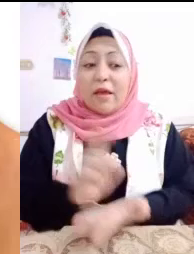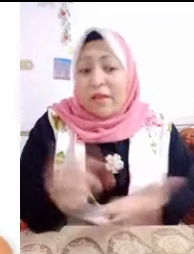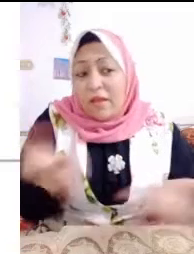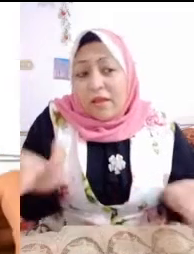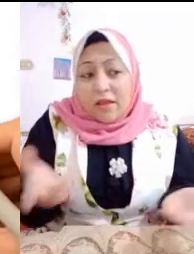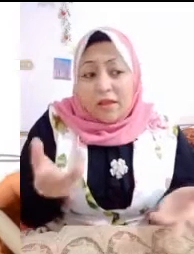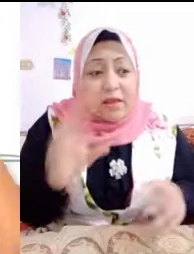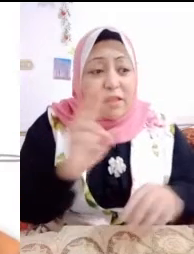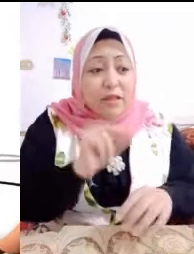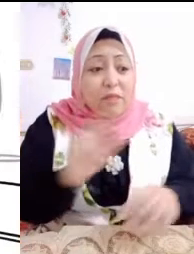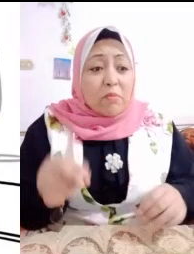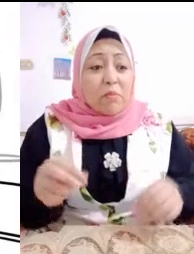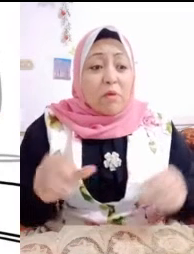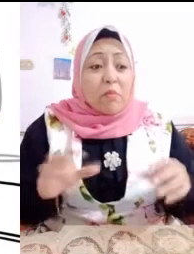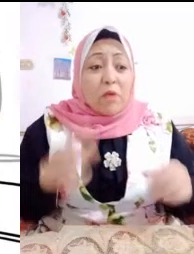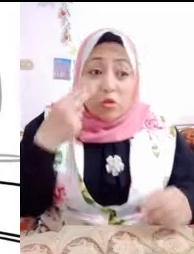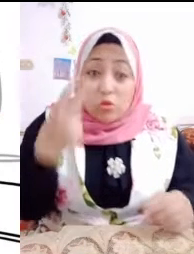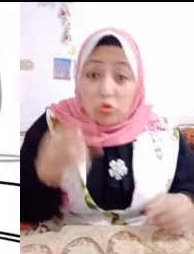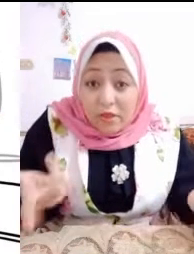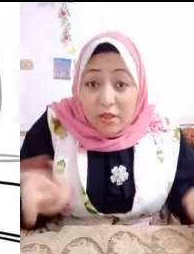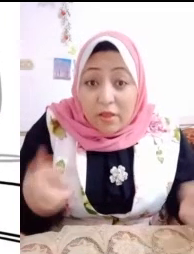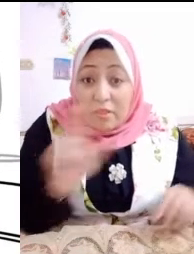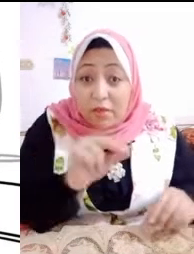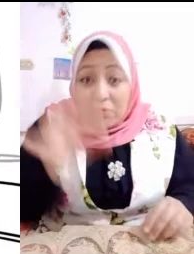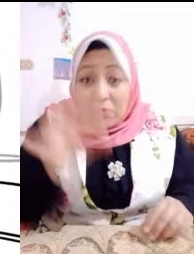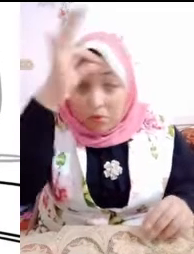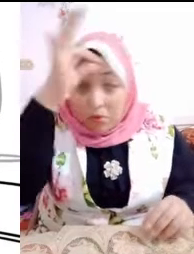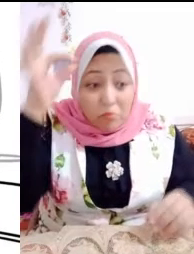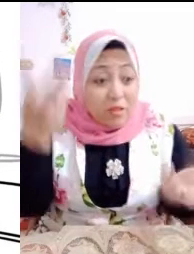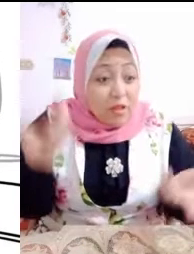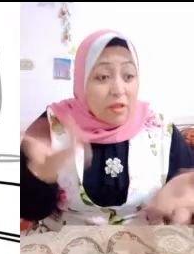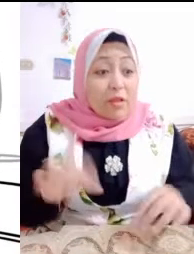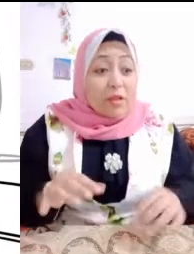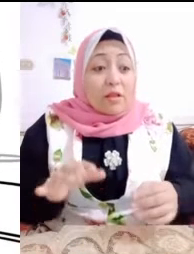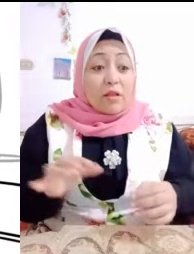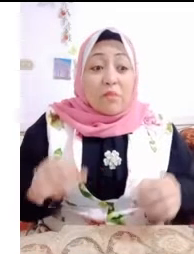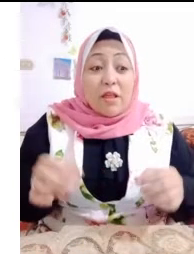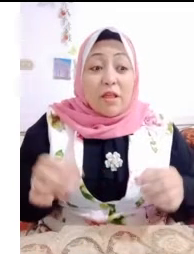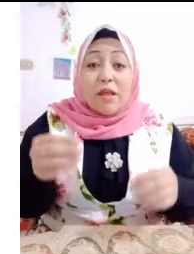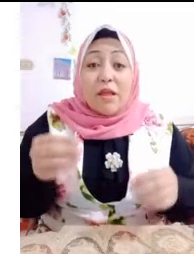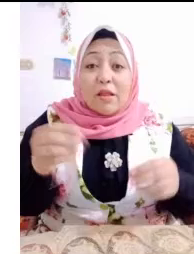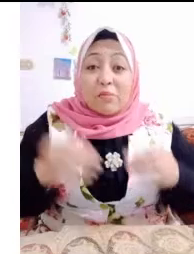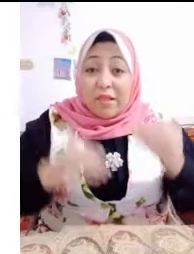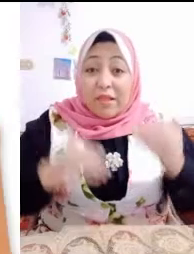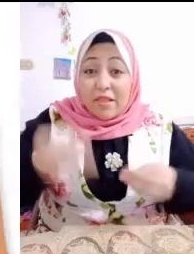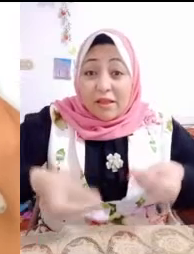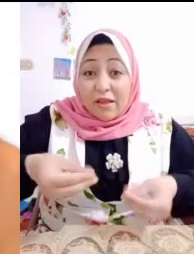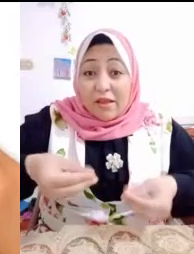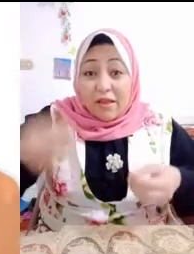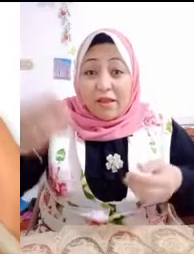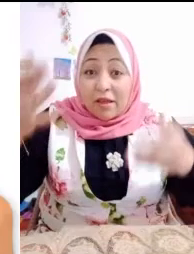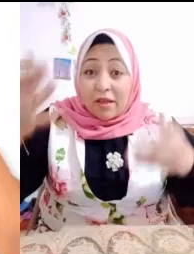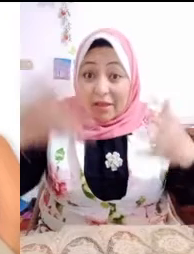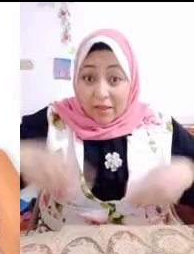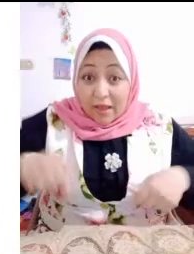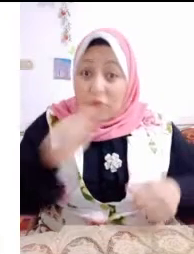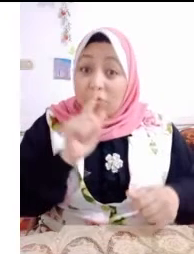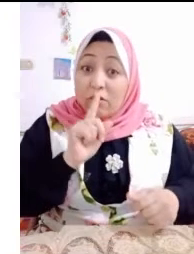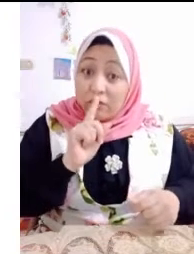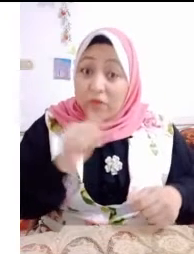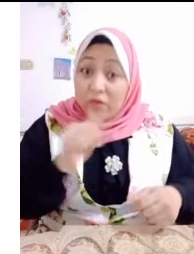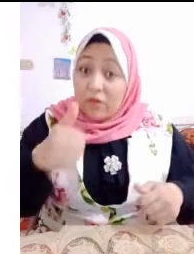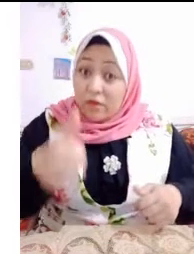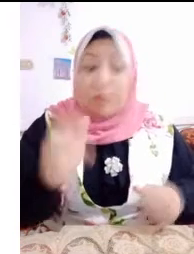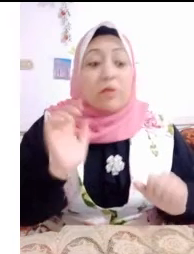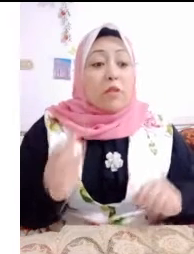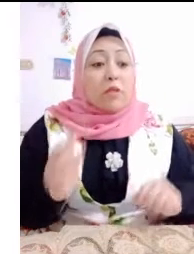their predecessors. Find some examples. 2. Biodegradable plastics. Find out what